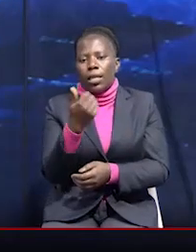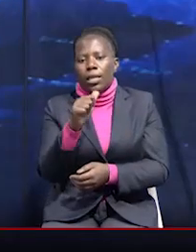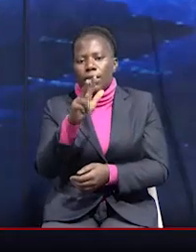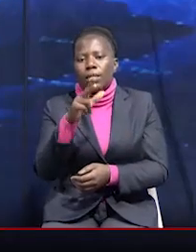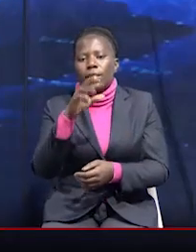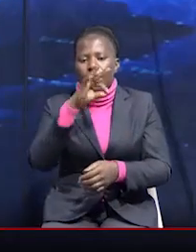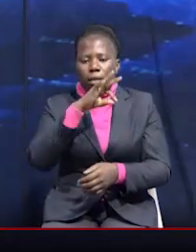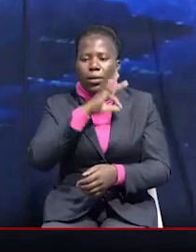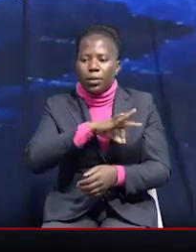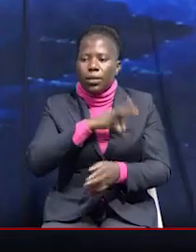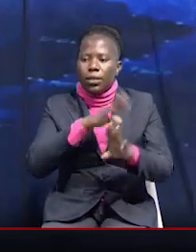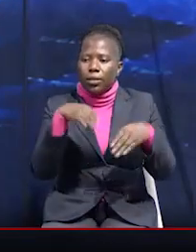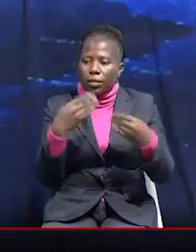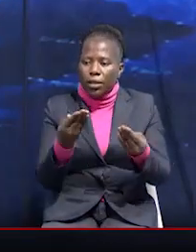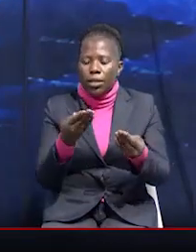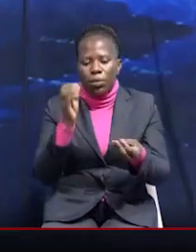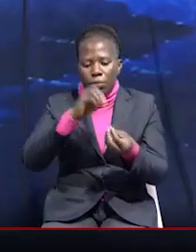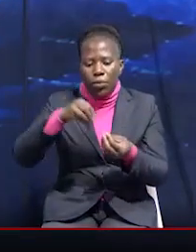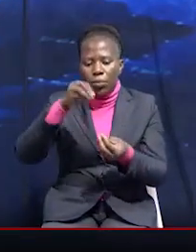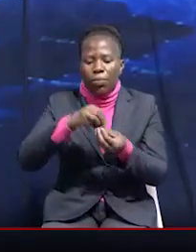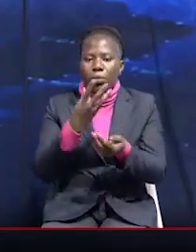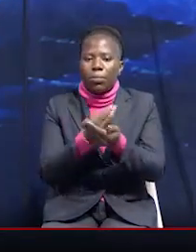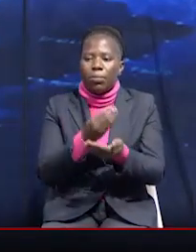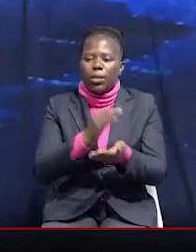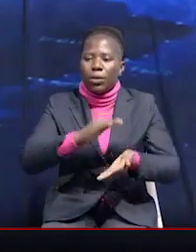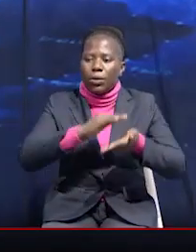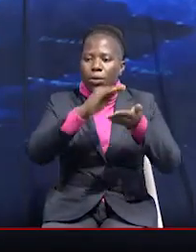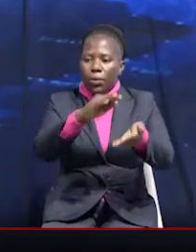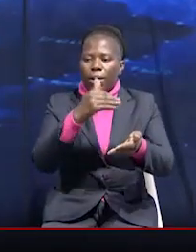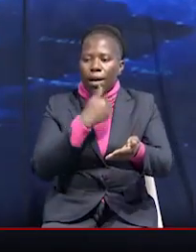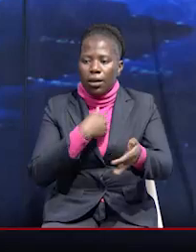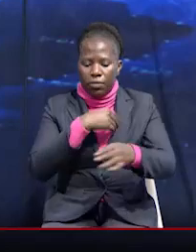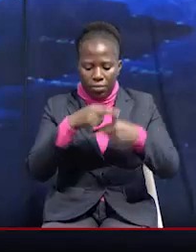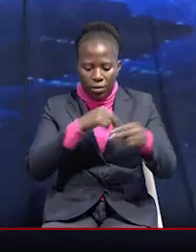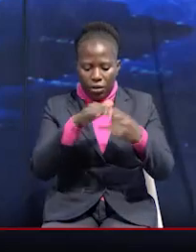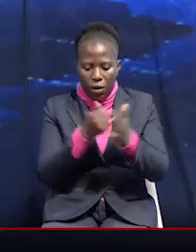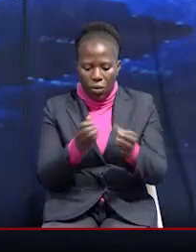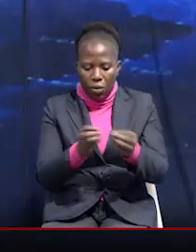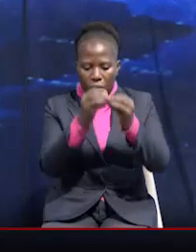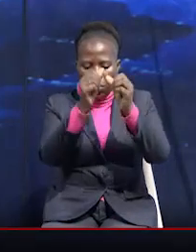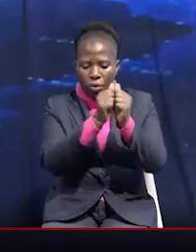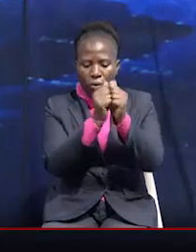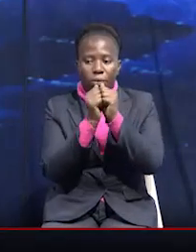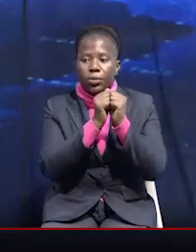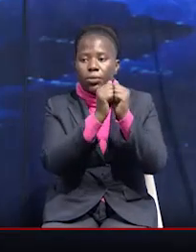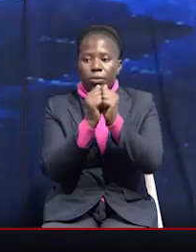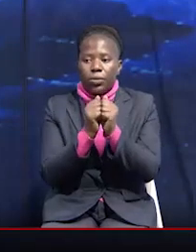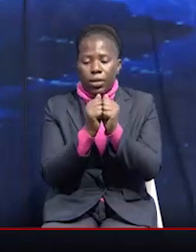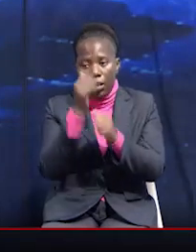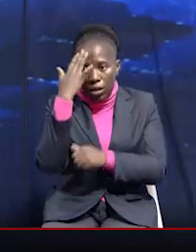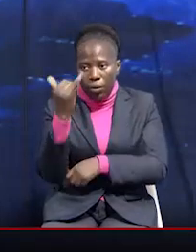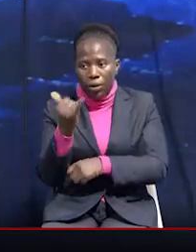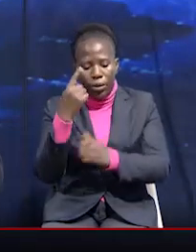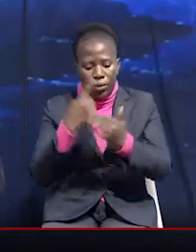the bonuses, they receive a number of things. So if you put all this together, that's what compounds the case, because obviously whatever is